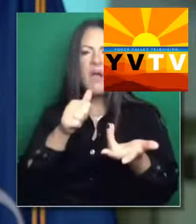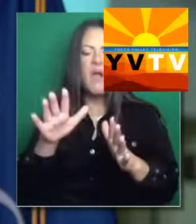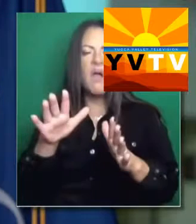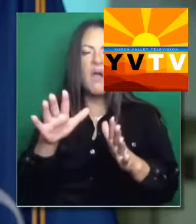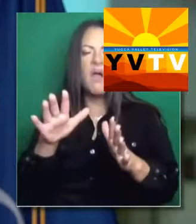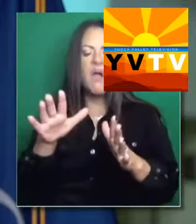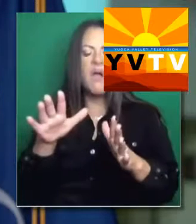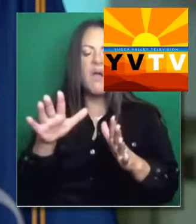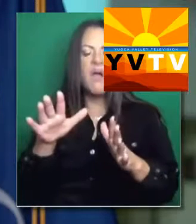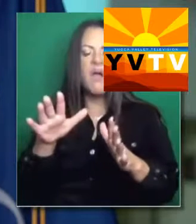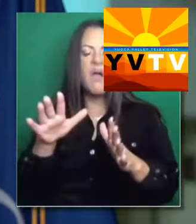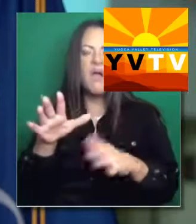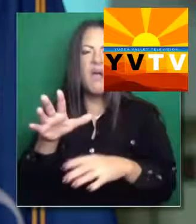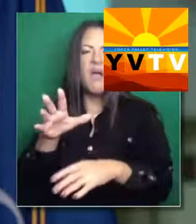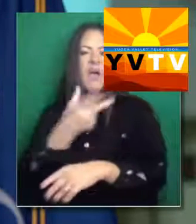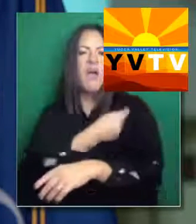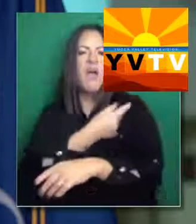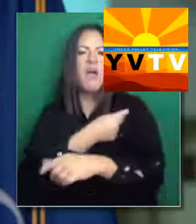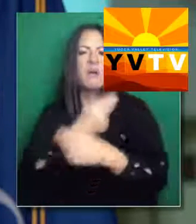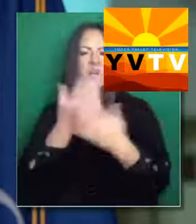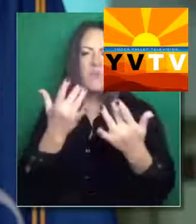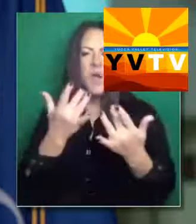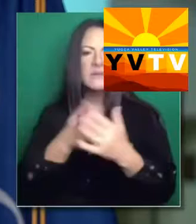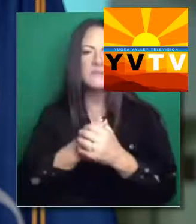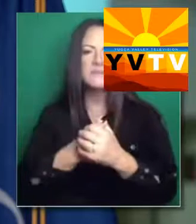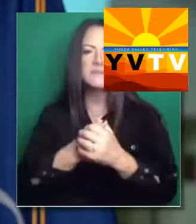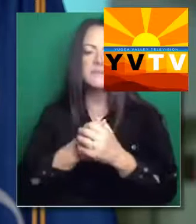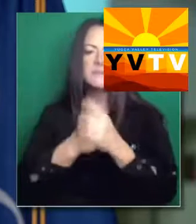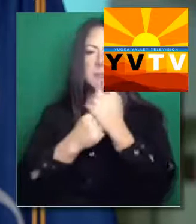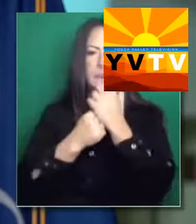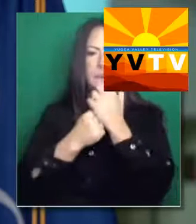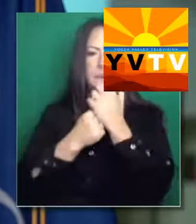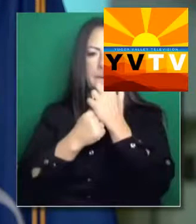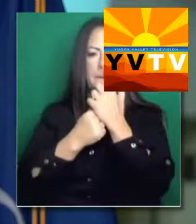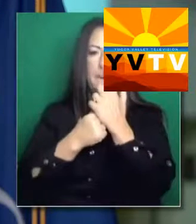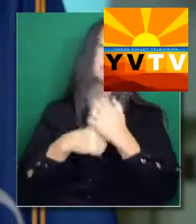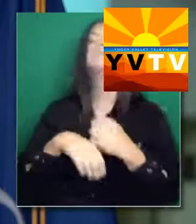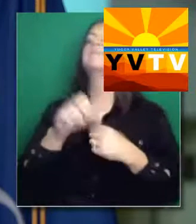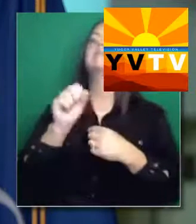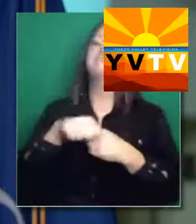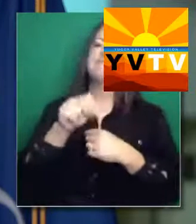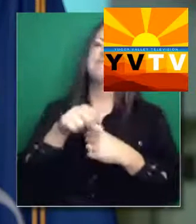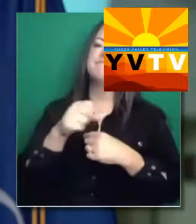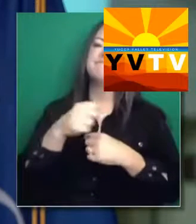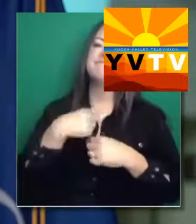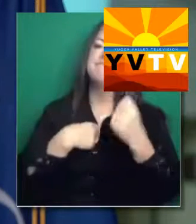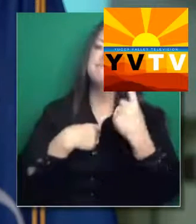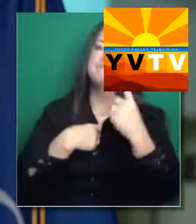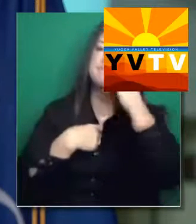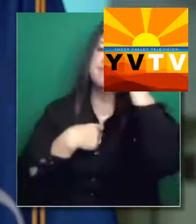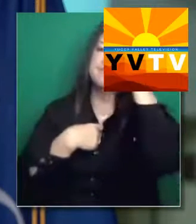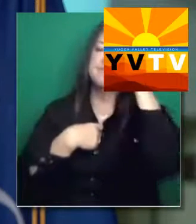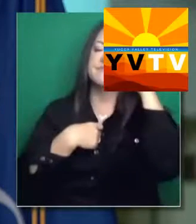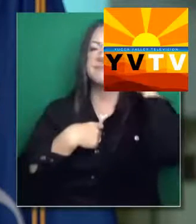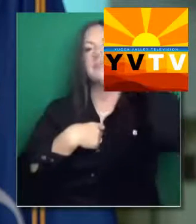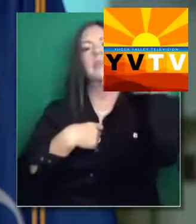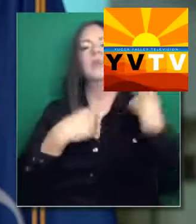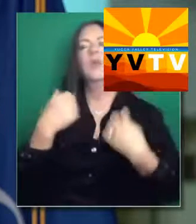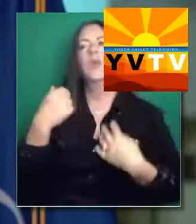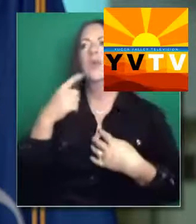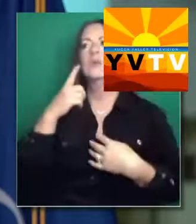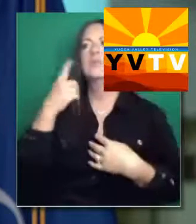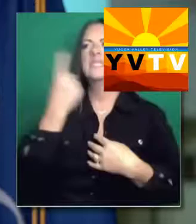have anecdotal evidence on that. I heard one of my colleagues, one of my governors, gave a specific percentage,